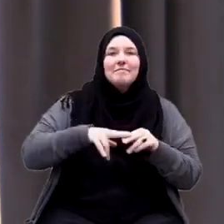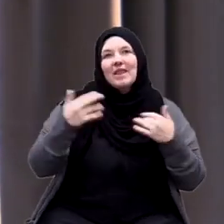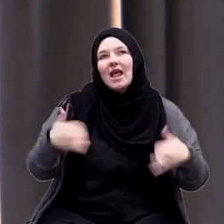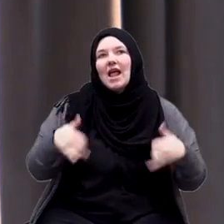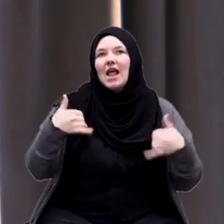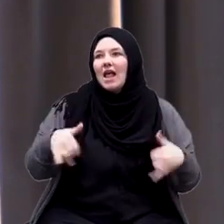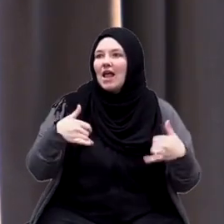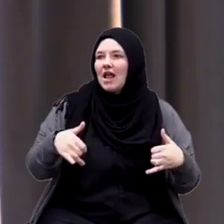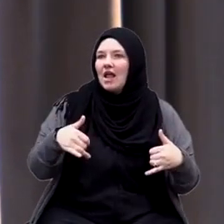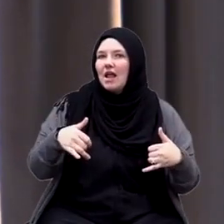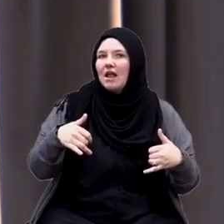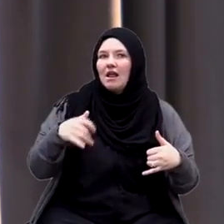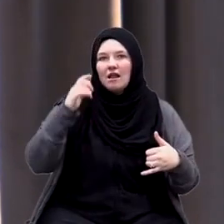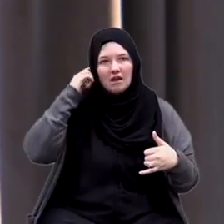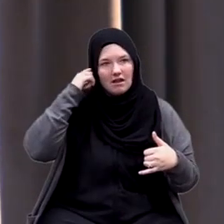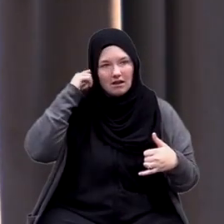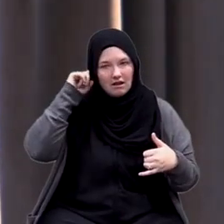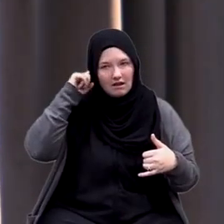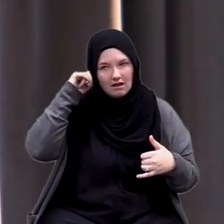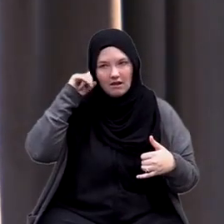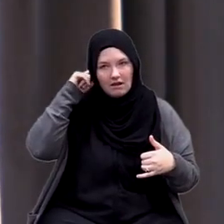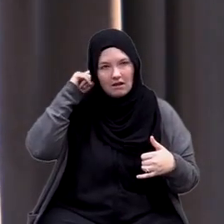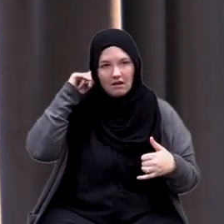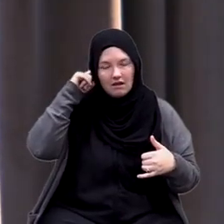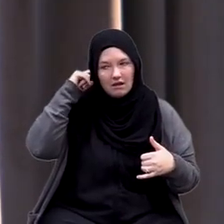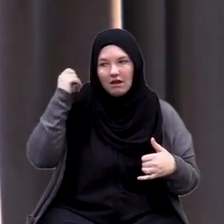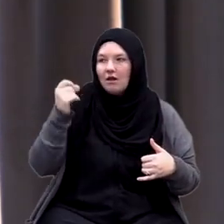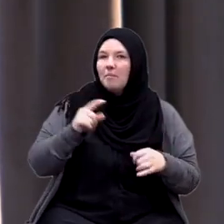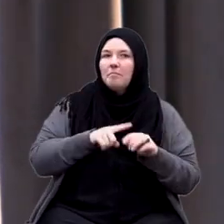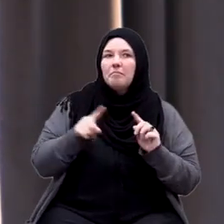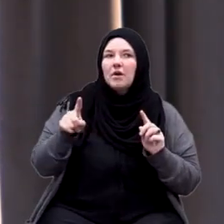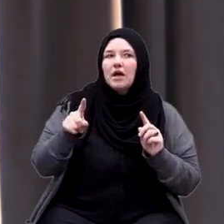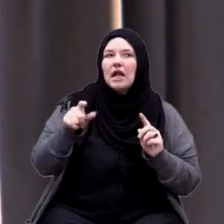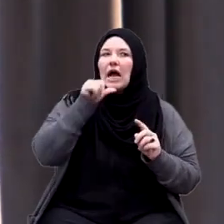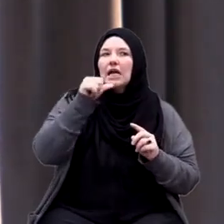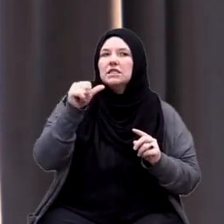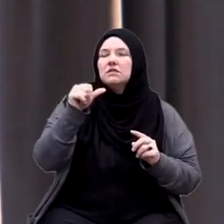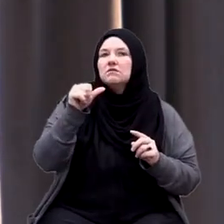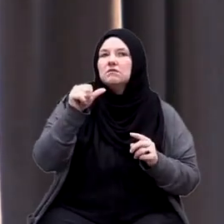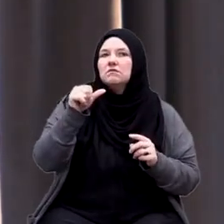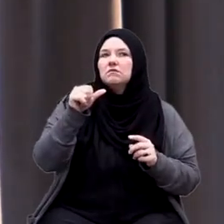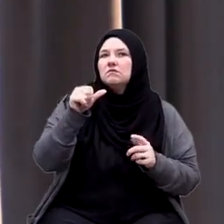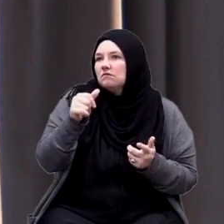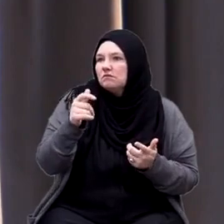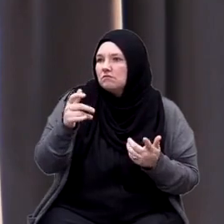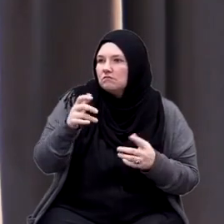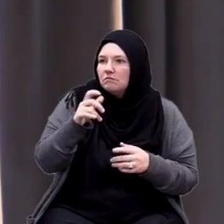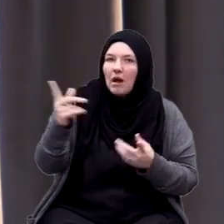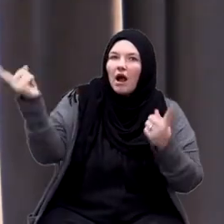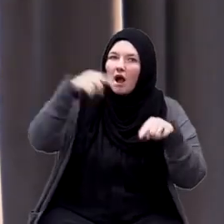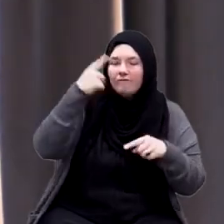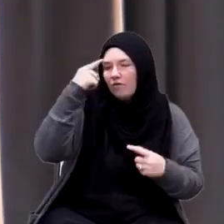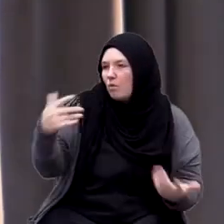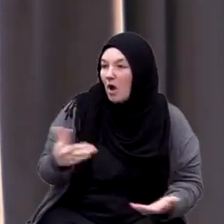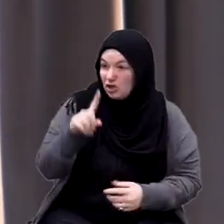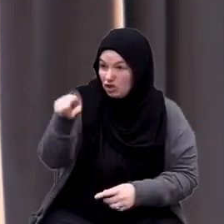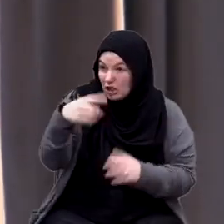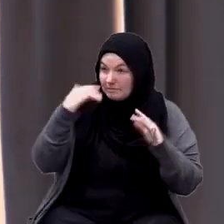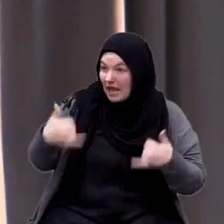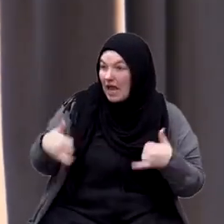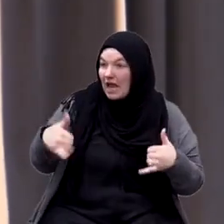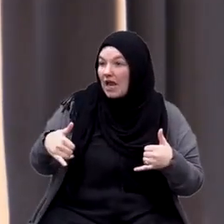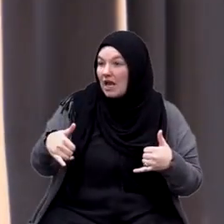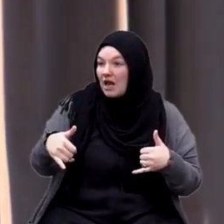I see the kids playing, but I don't see a single parent volunteering to talk to them. Not a single one.